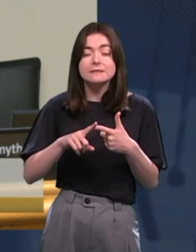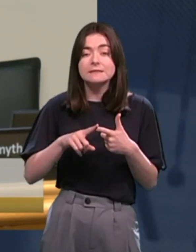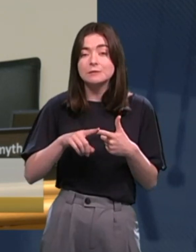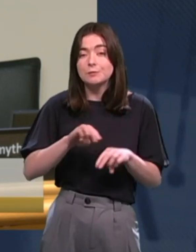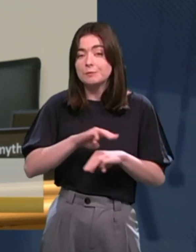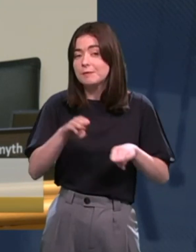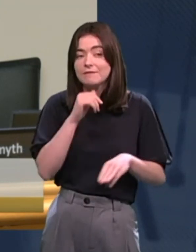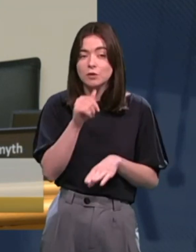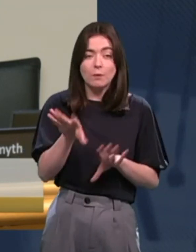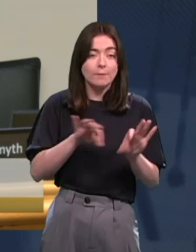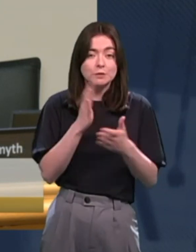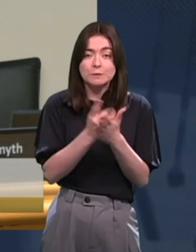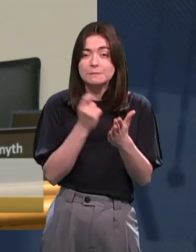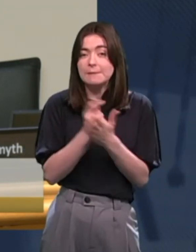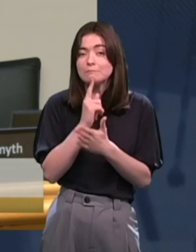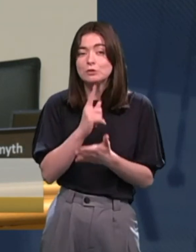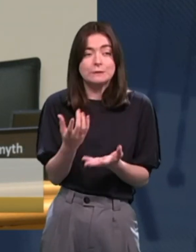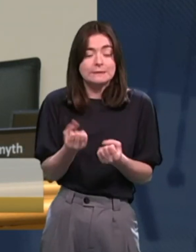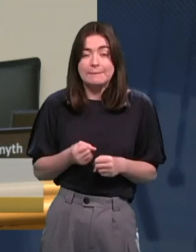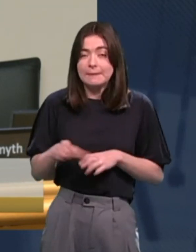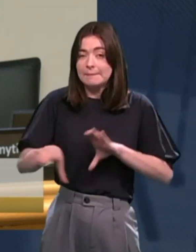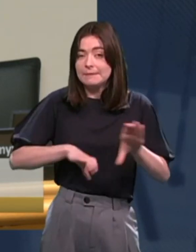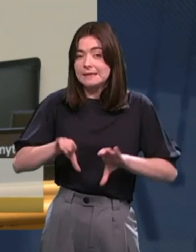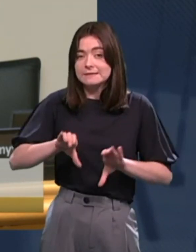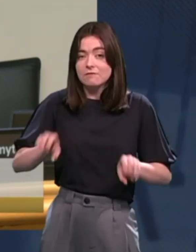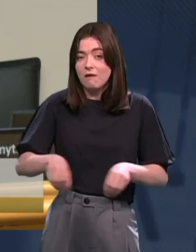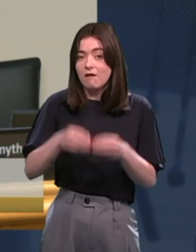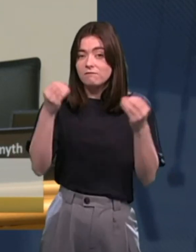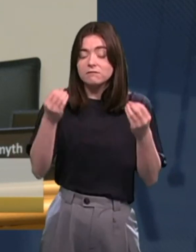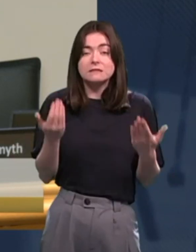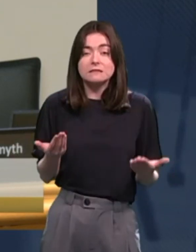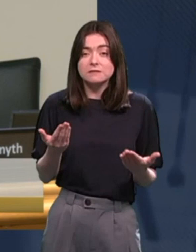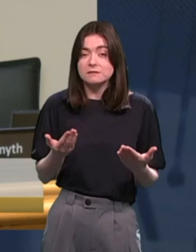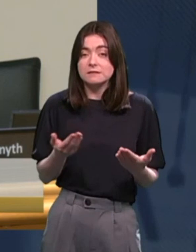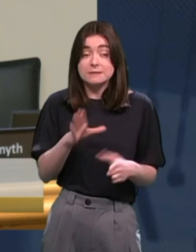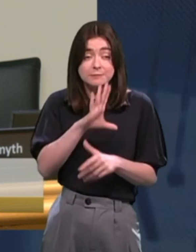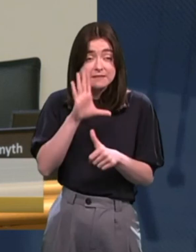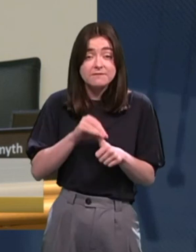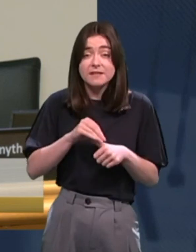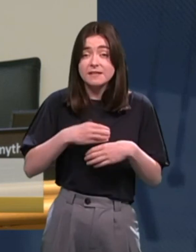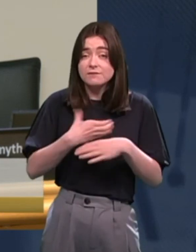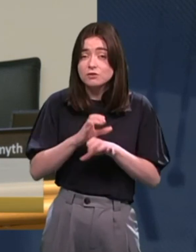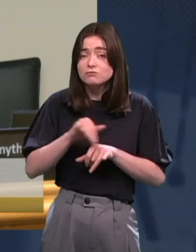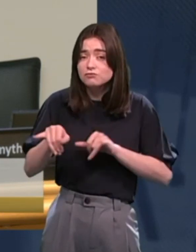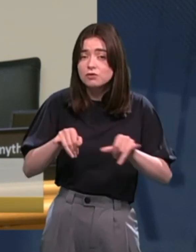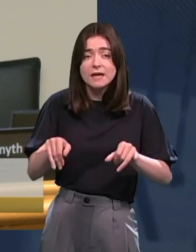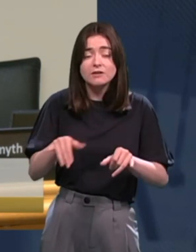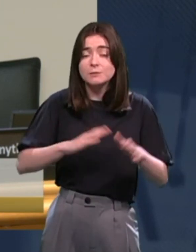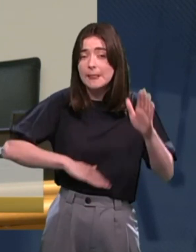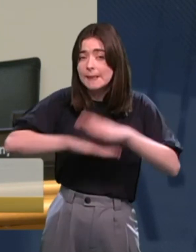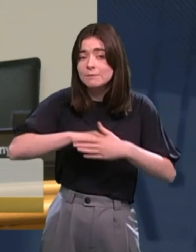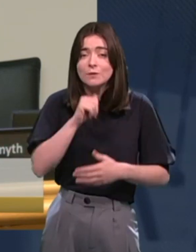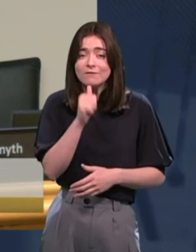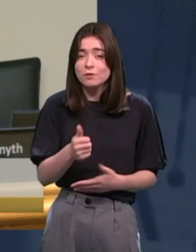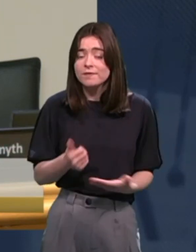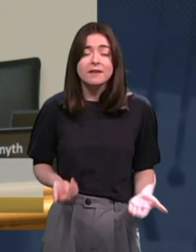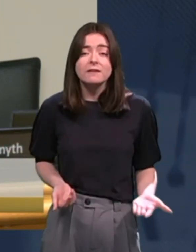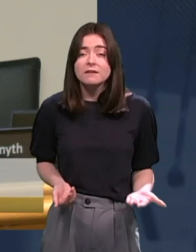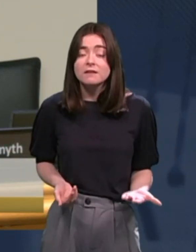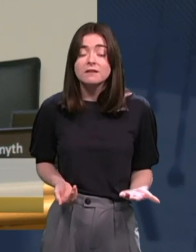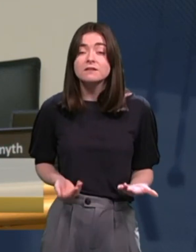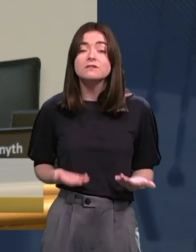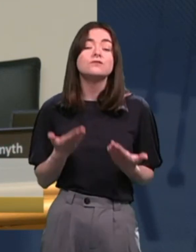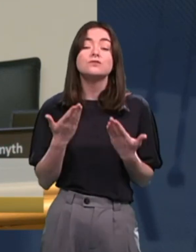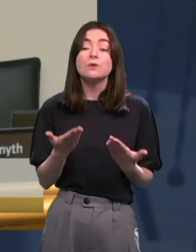the placement they're given, particularly in rural areas as well. Where there's a limit, or maybe no provision. So, and so